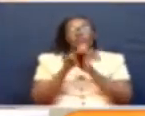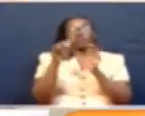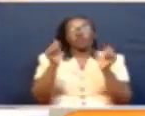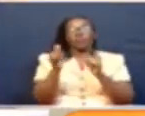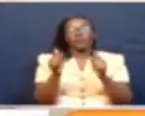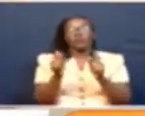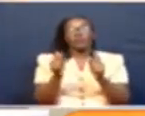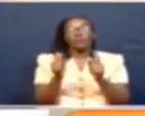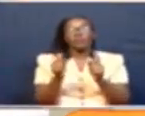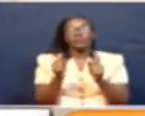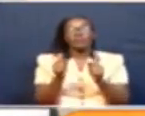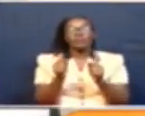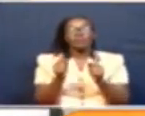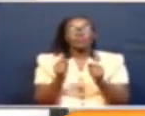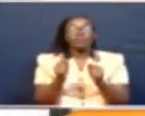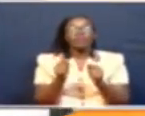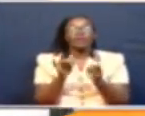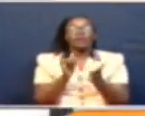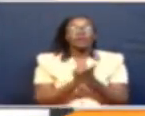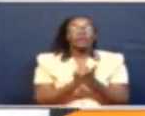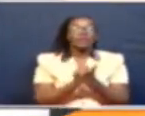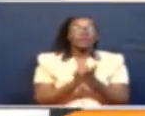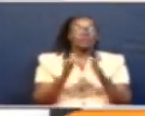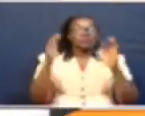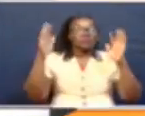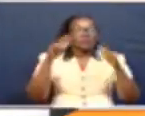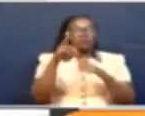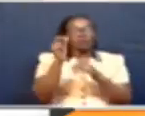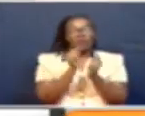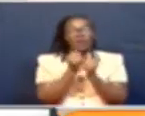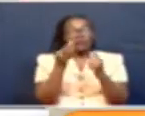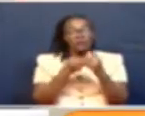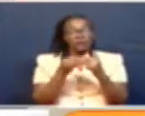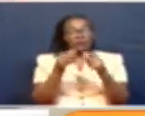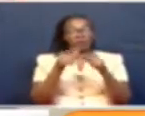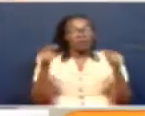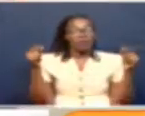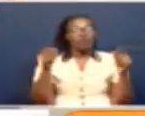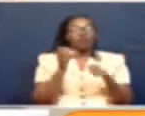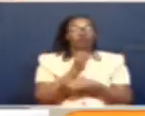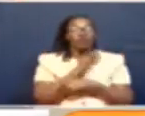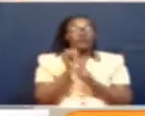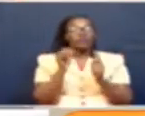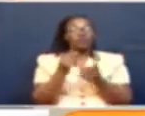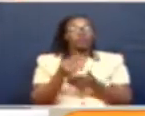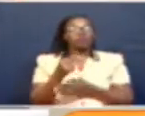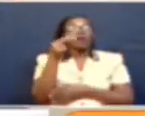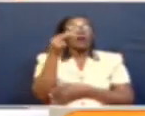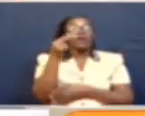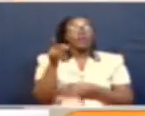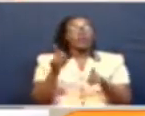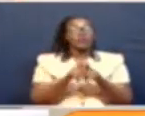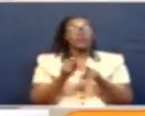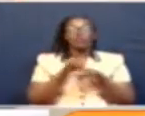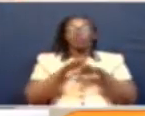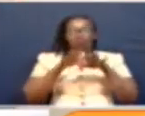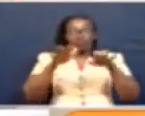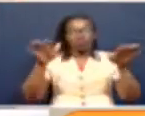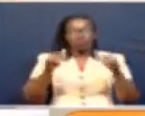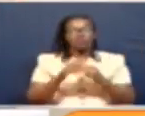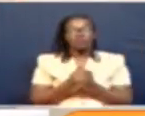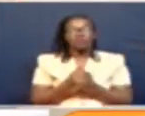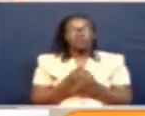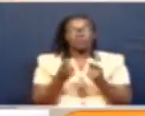the current long rains season 2018 is feared to be higher and widespread, but